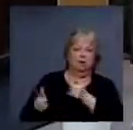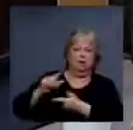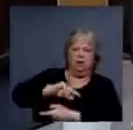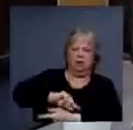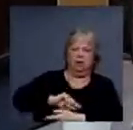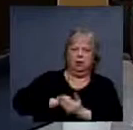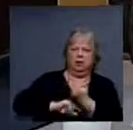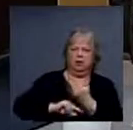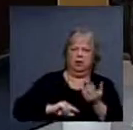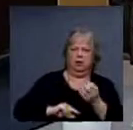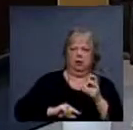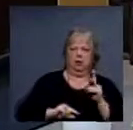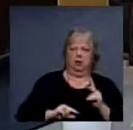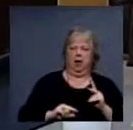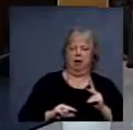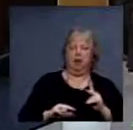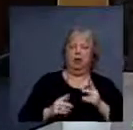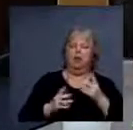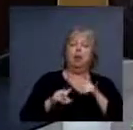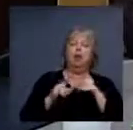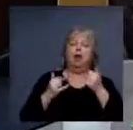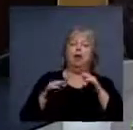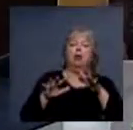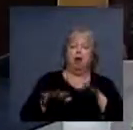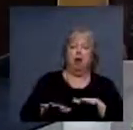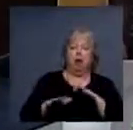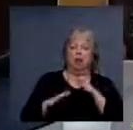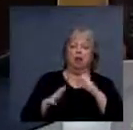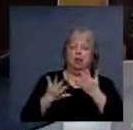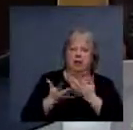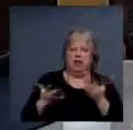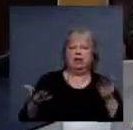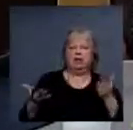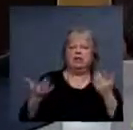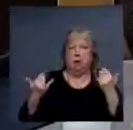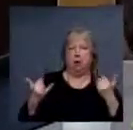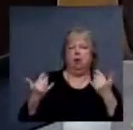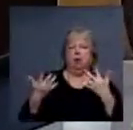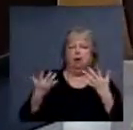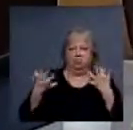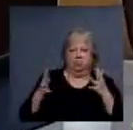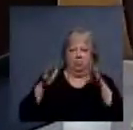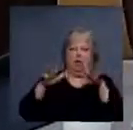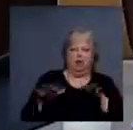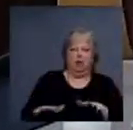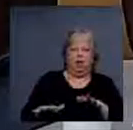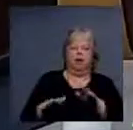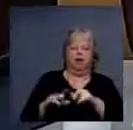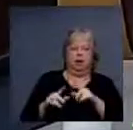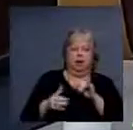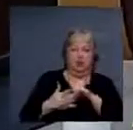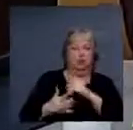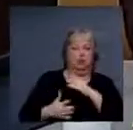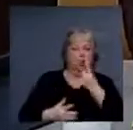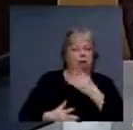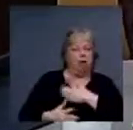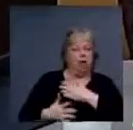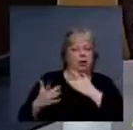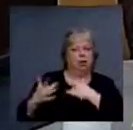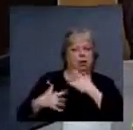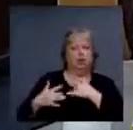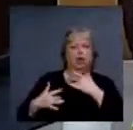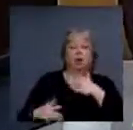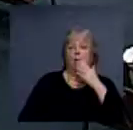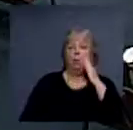back, now that things have calmed down, that's of a concern for me. So I do want you all to know that I will be having that